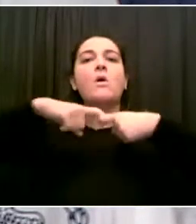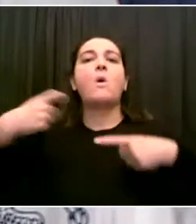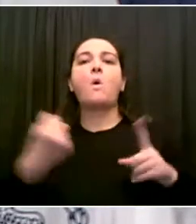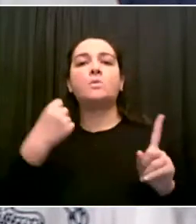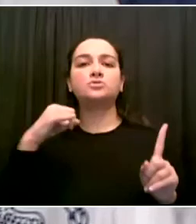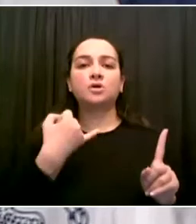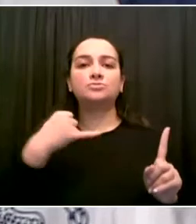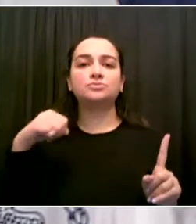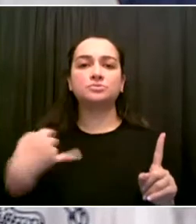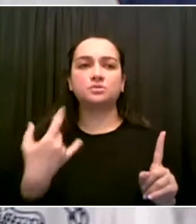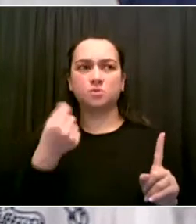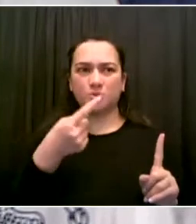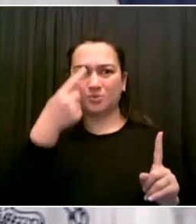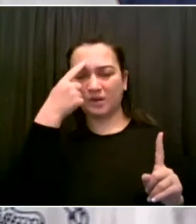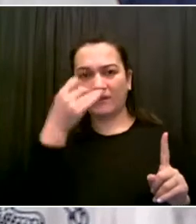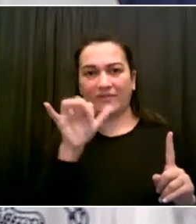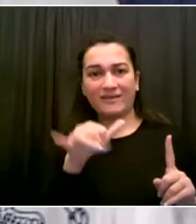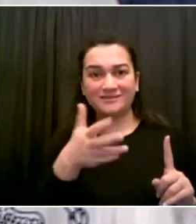as